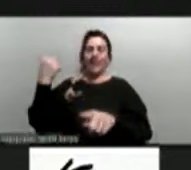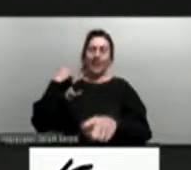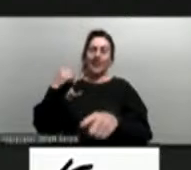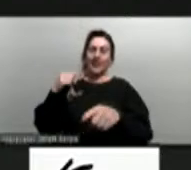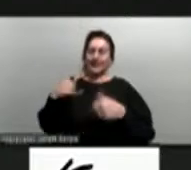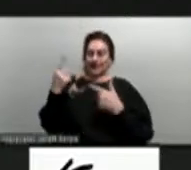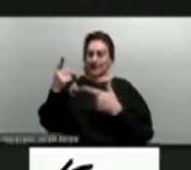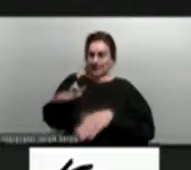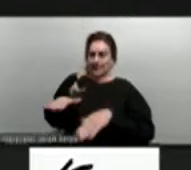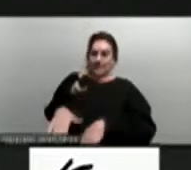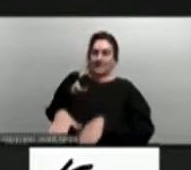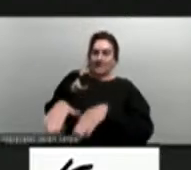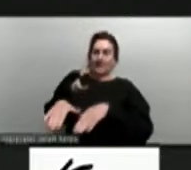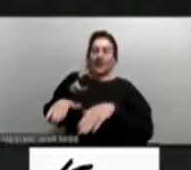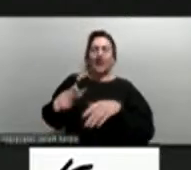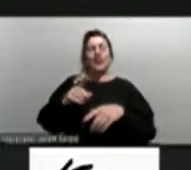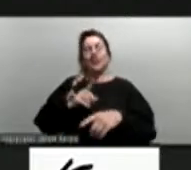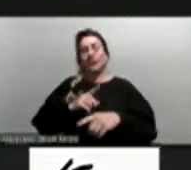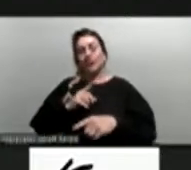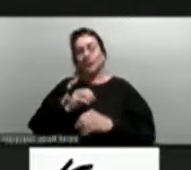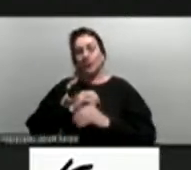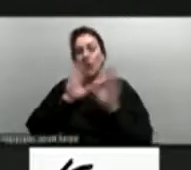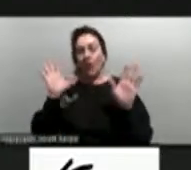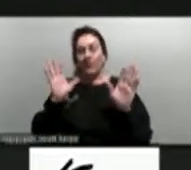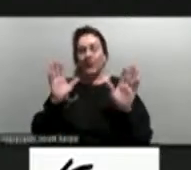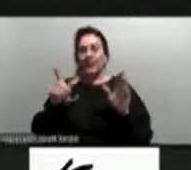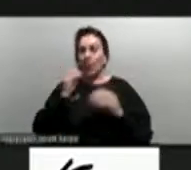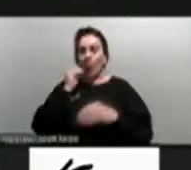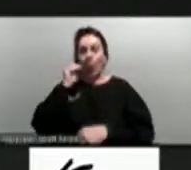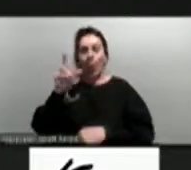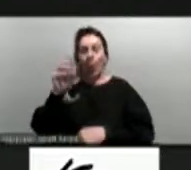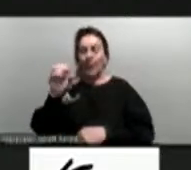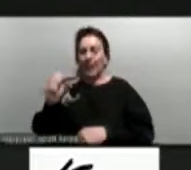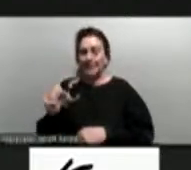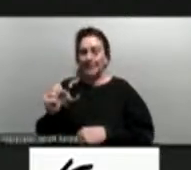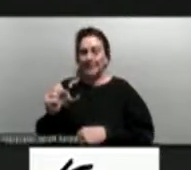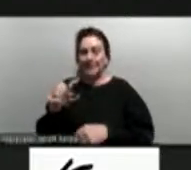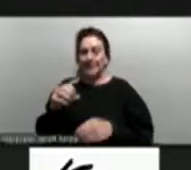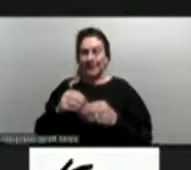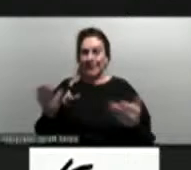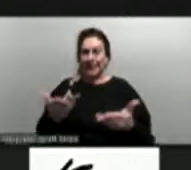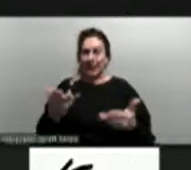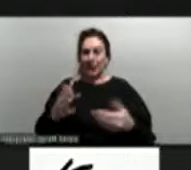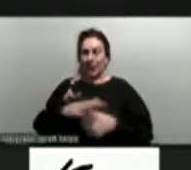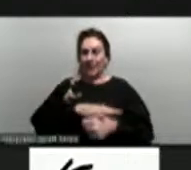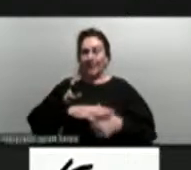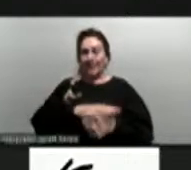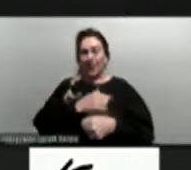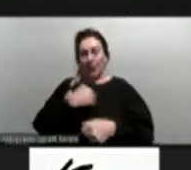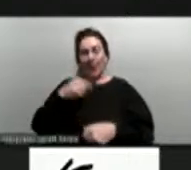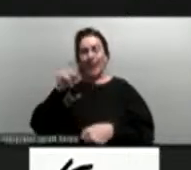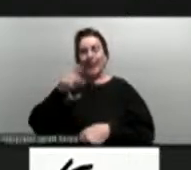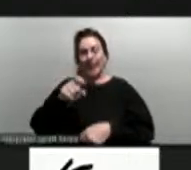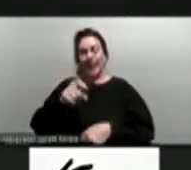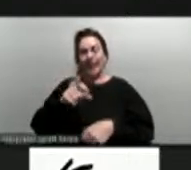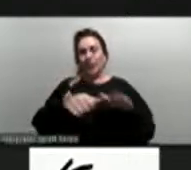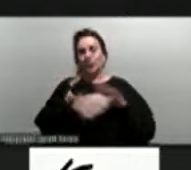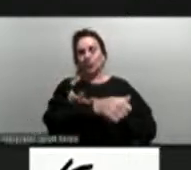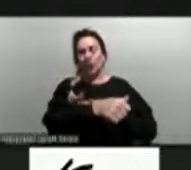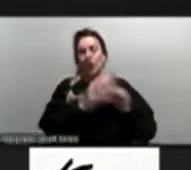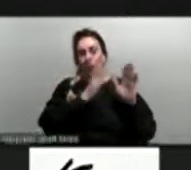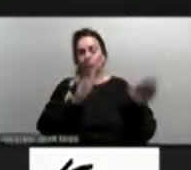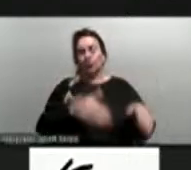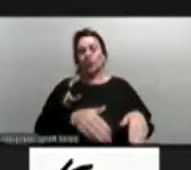that children and families experiencing homelessness in Miami-Dade County need trauma-informed shelter and supportive services in order to heal